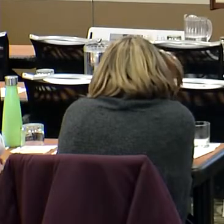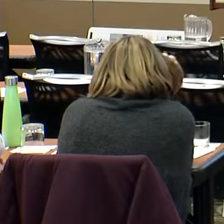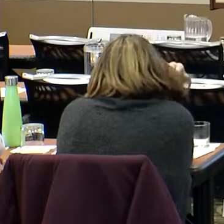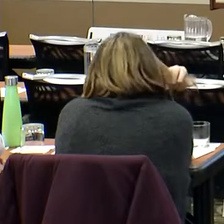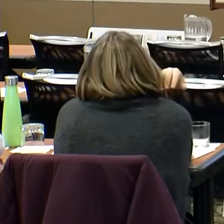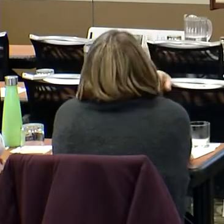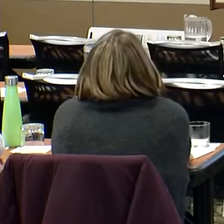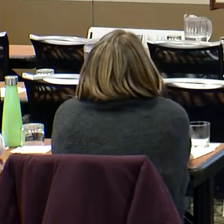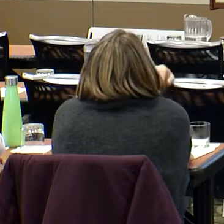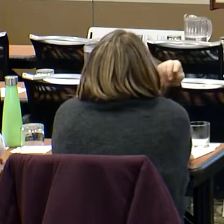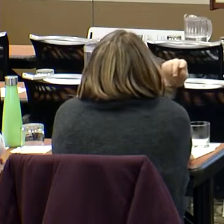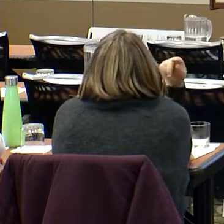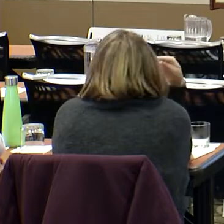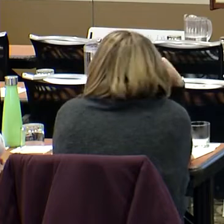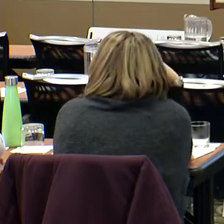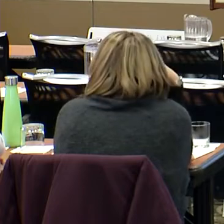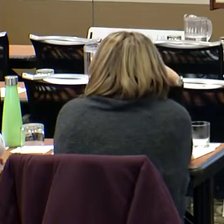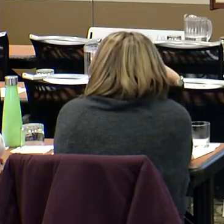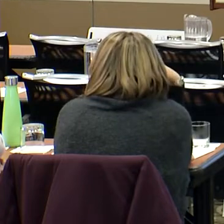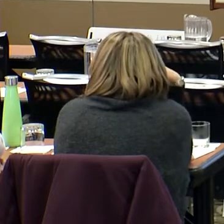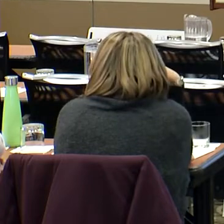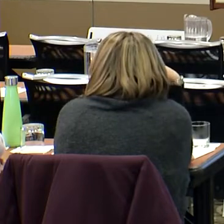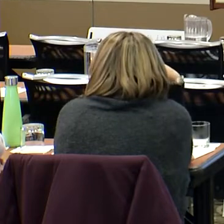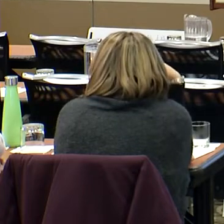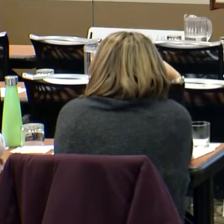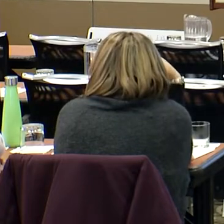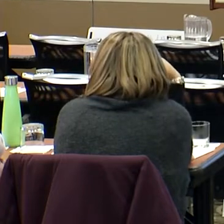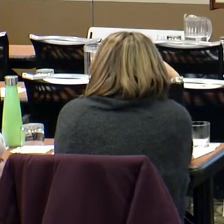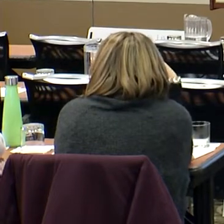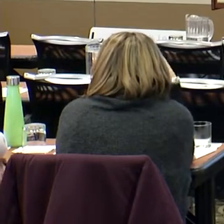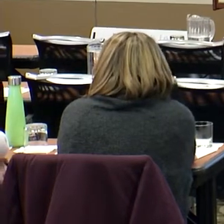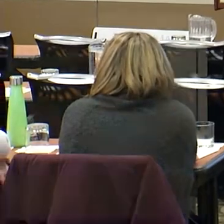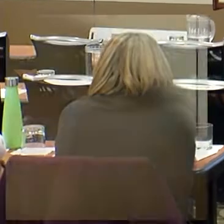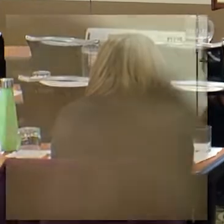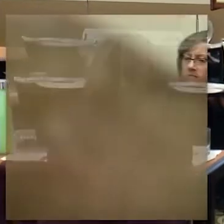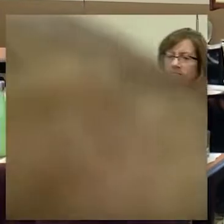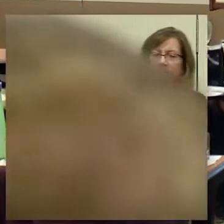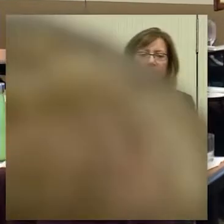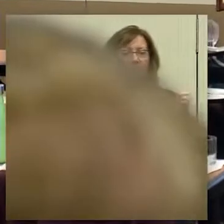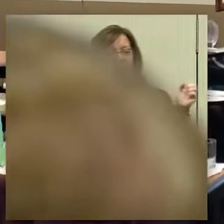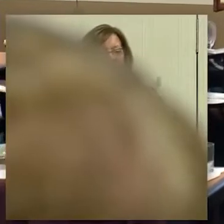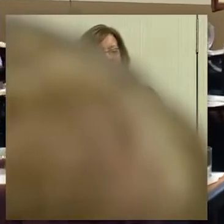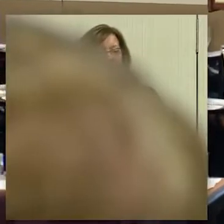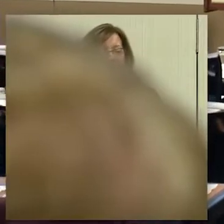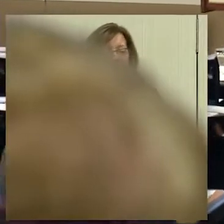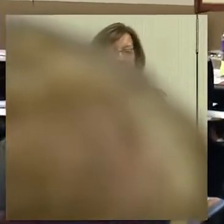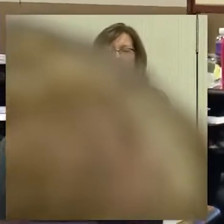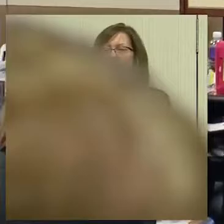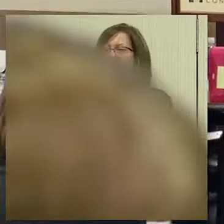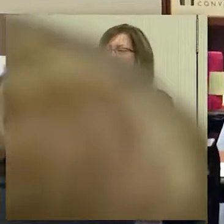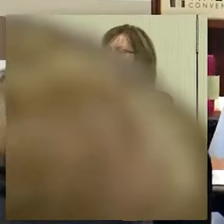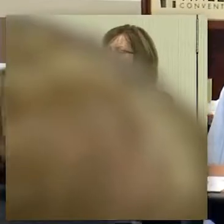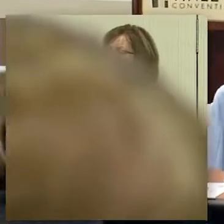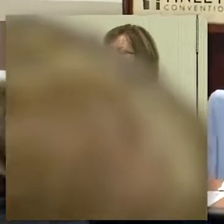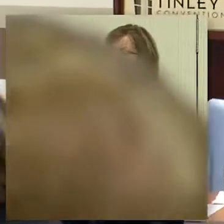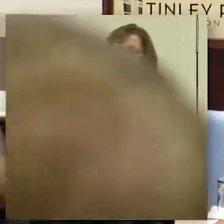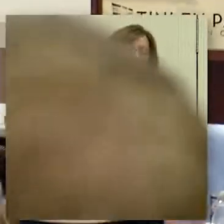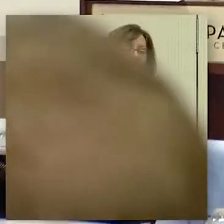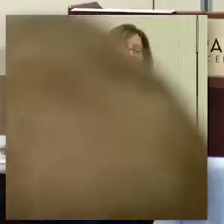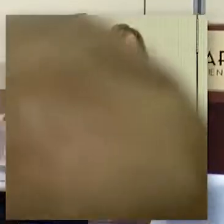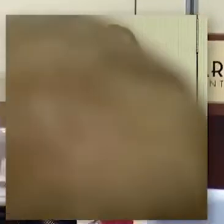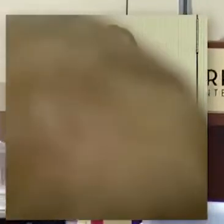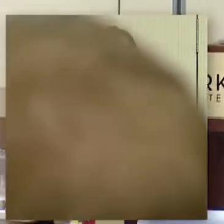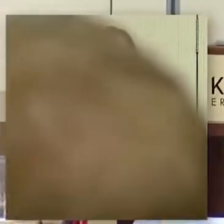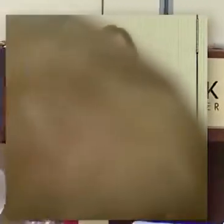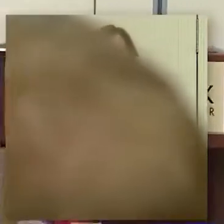Okay, lunch is standing between us having a discussion about teams and you leaving this room. Or I guess